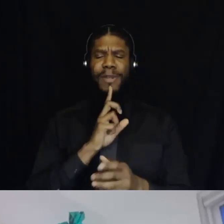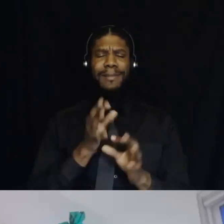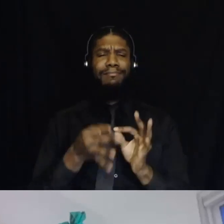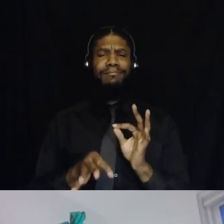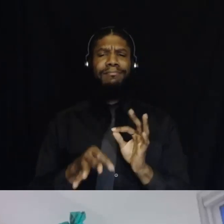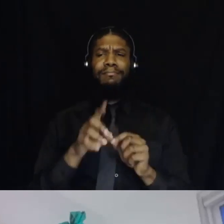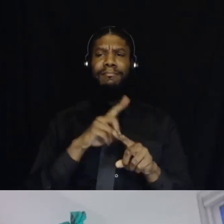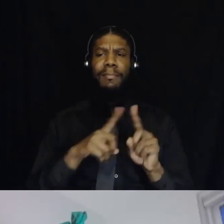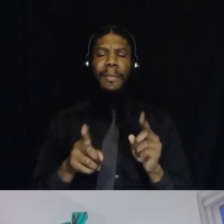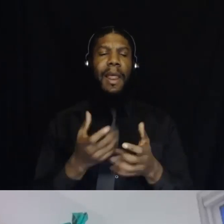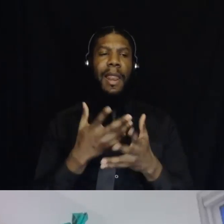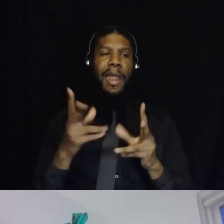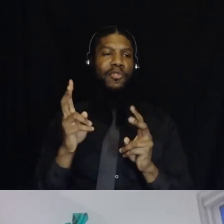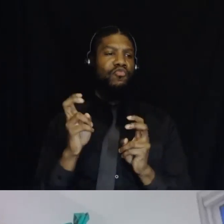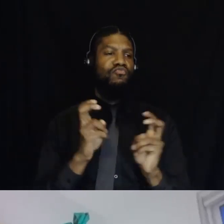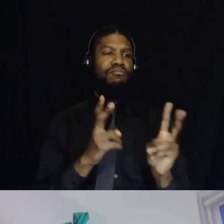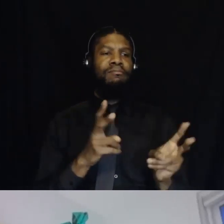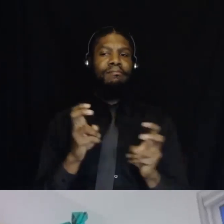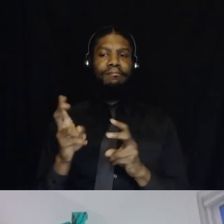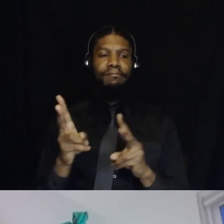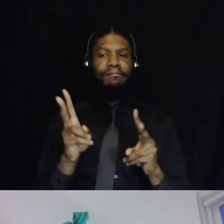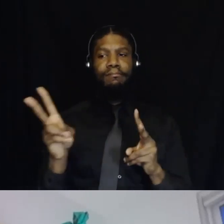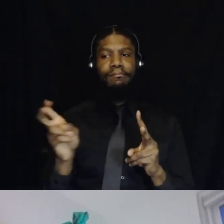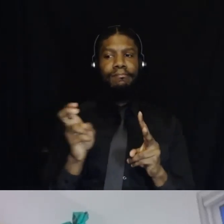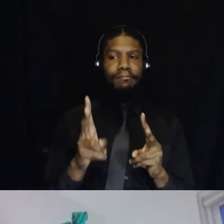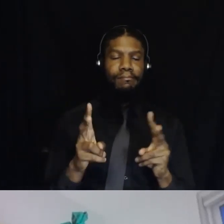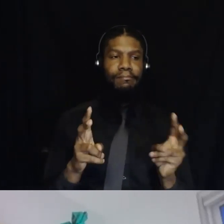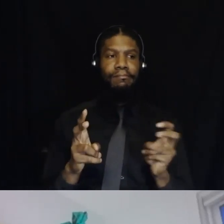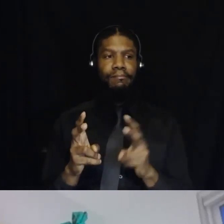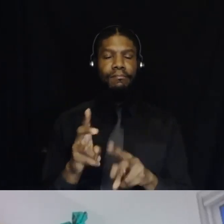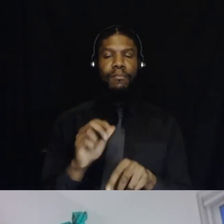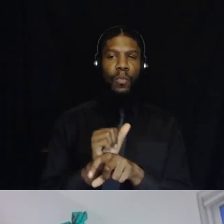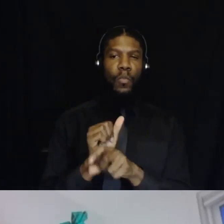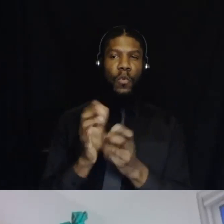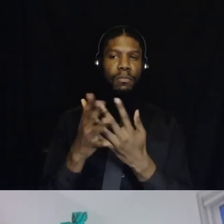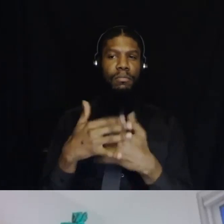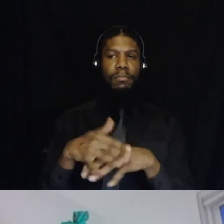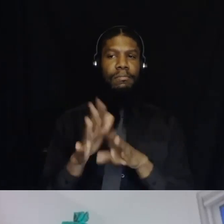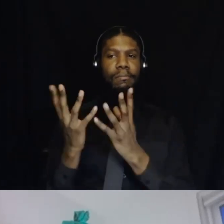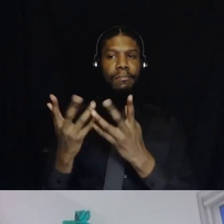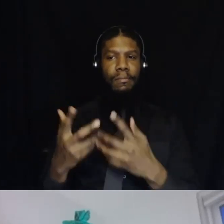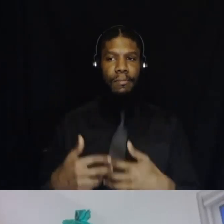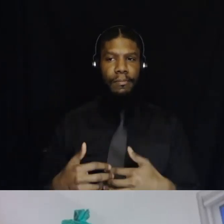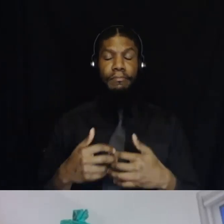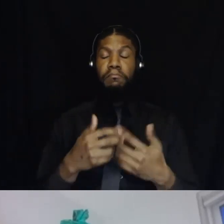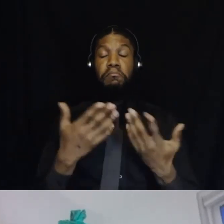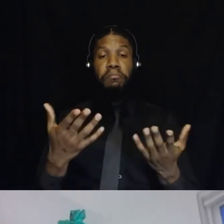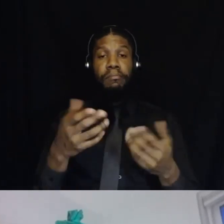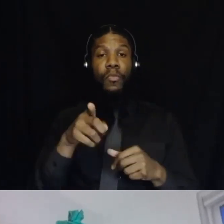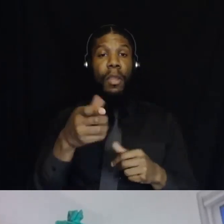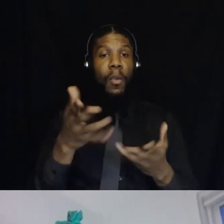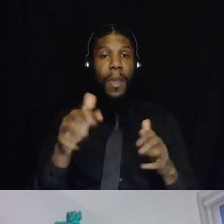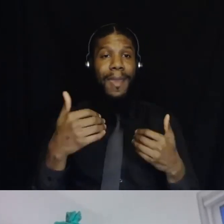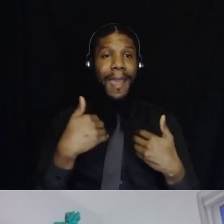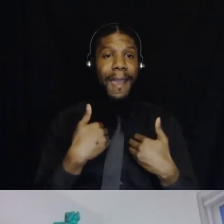together. But if you have a digital platform that you like using to make collage,